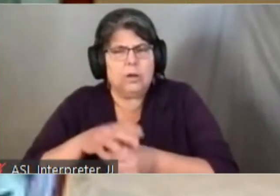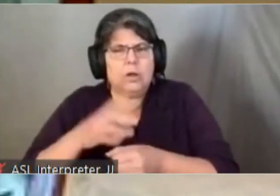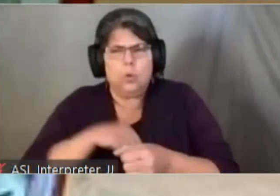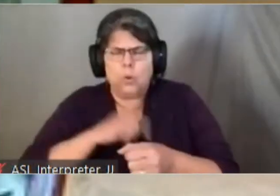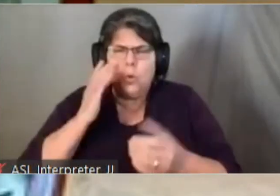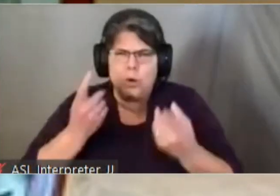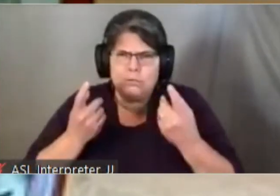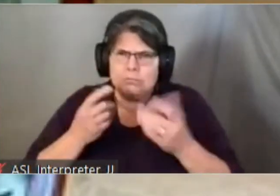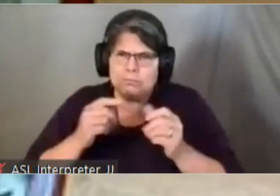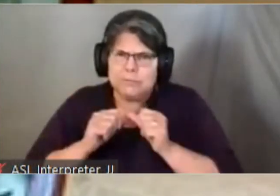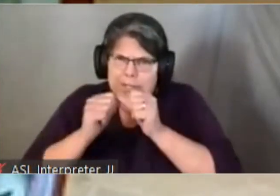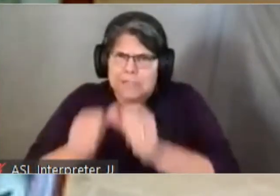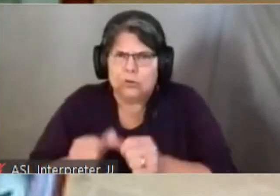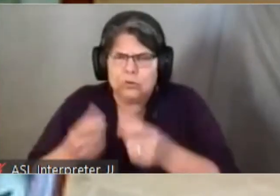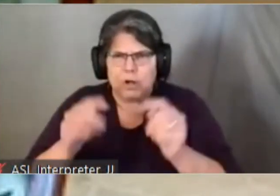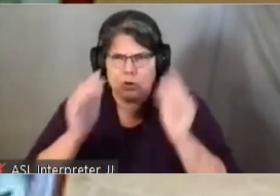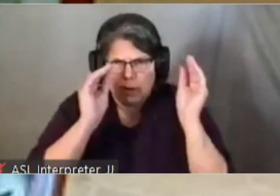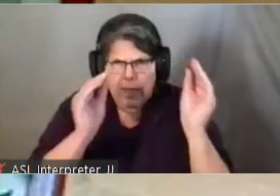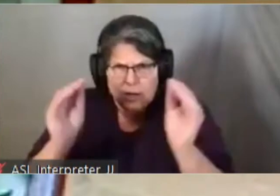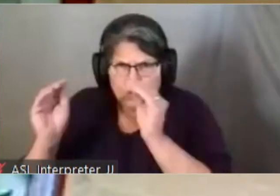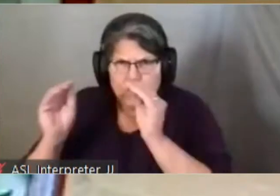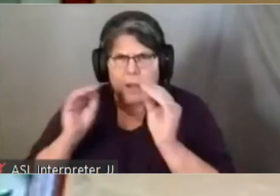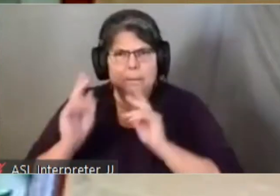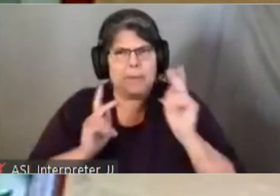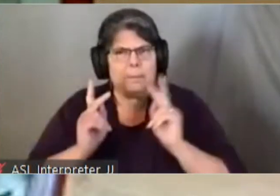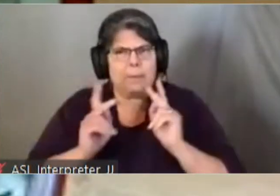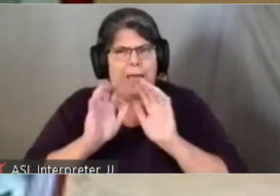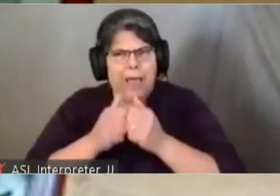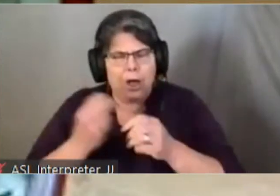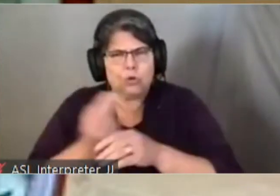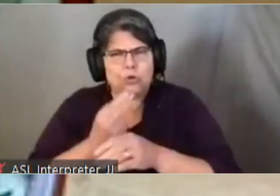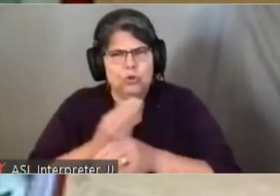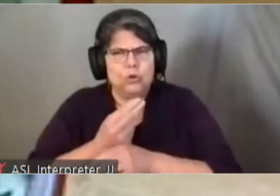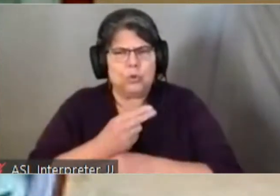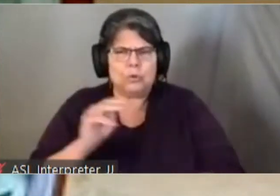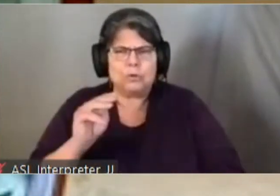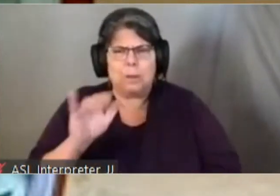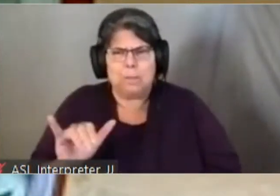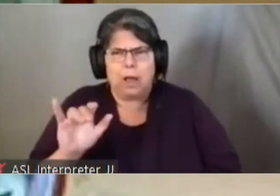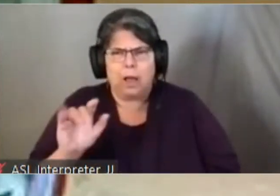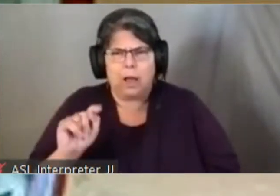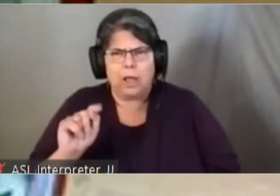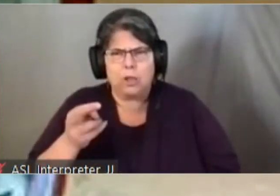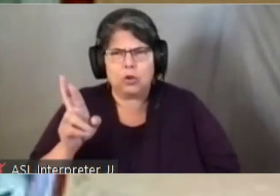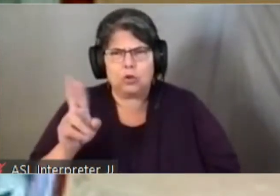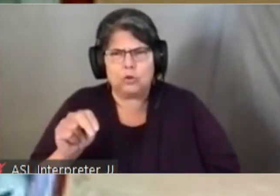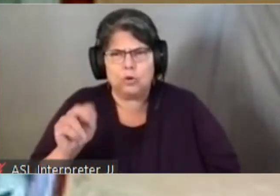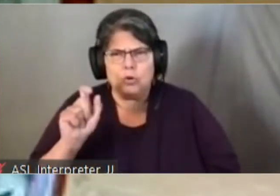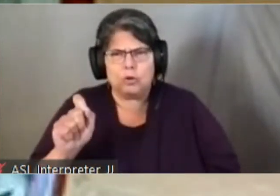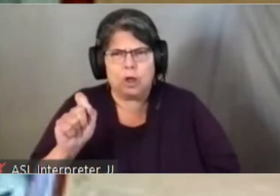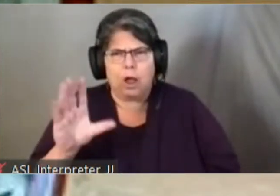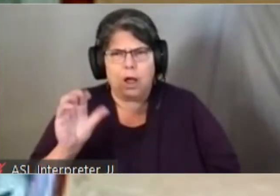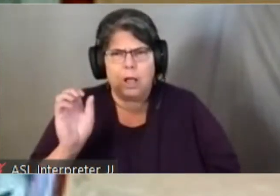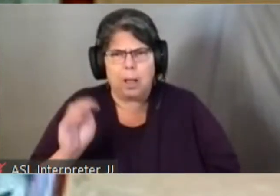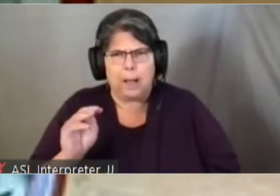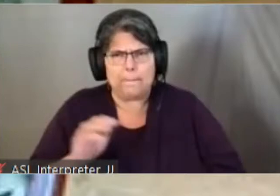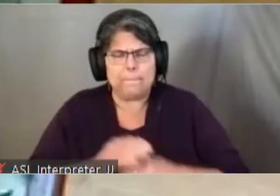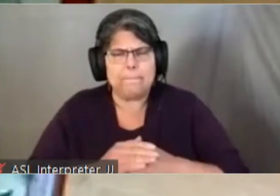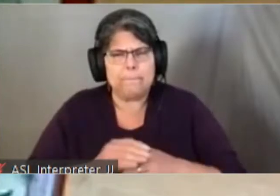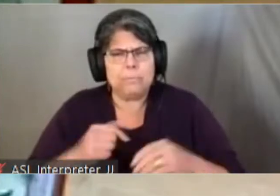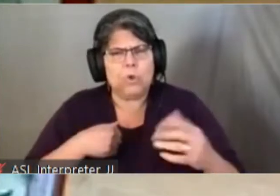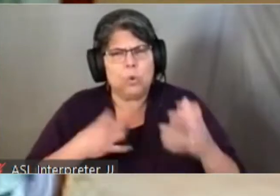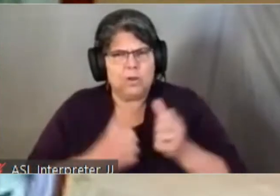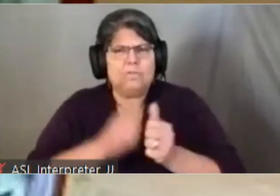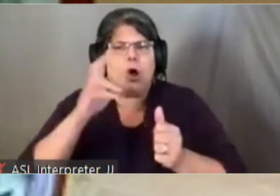to educate the public on how to get onto myturn.com. So I just wanted to follow up with Dr.